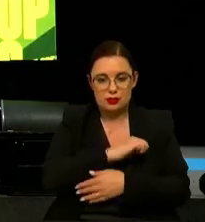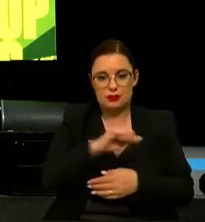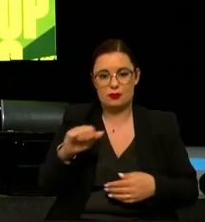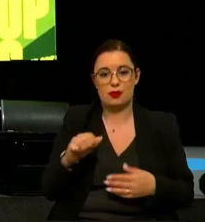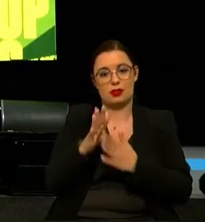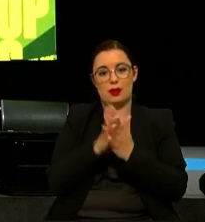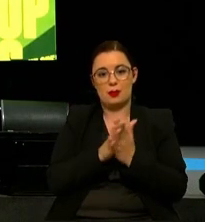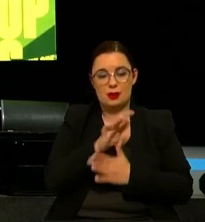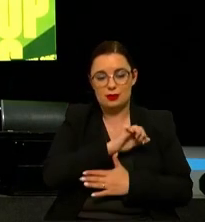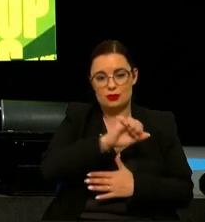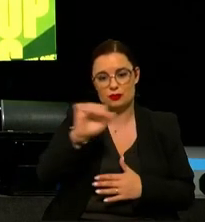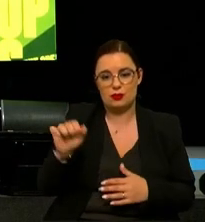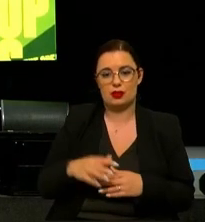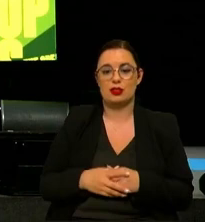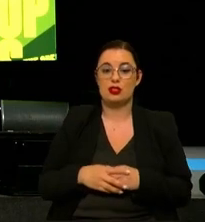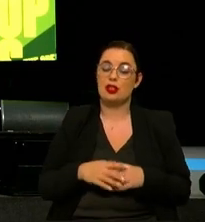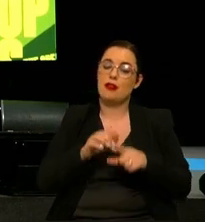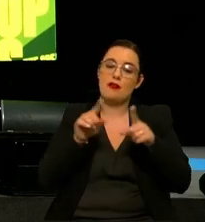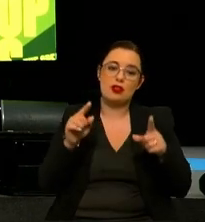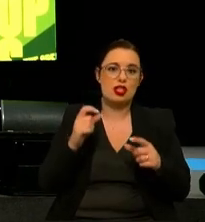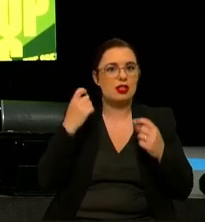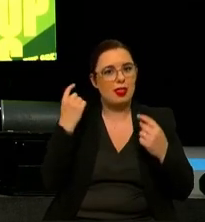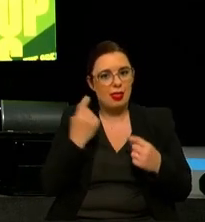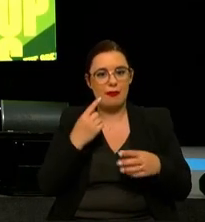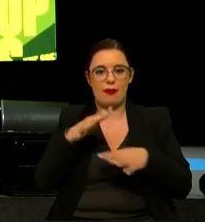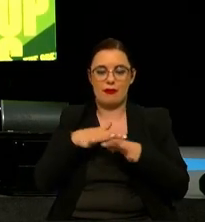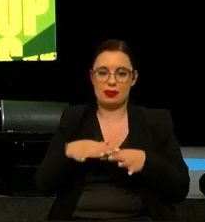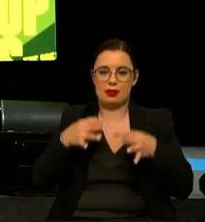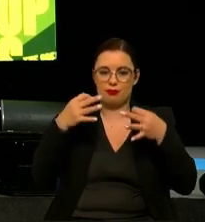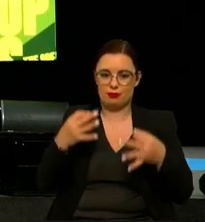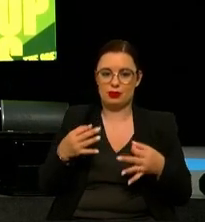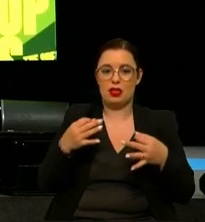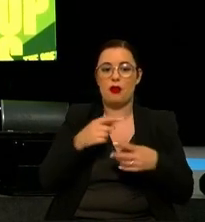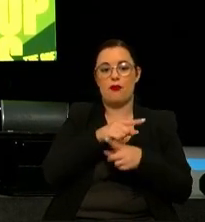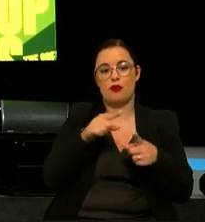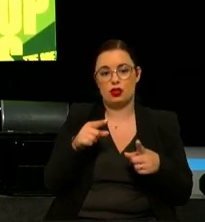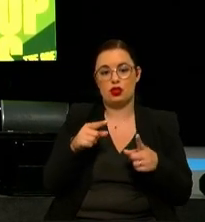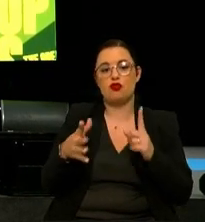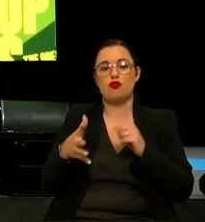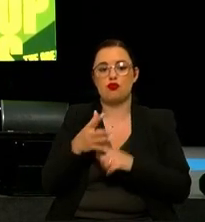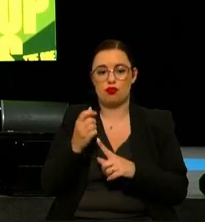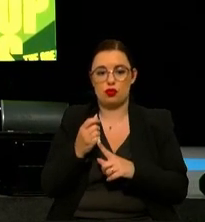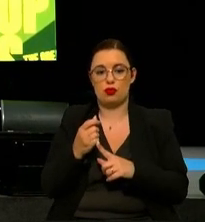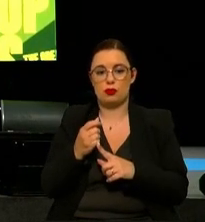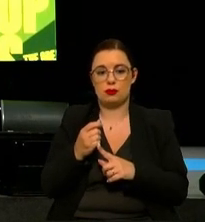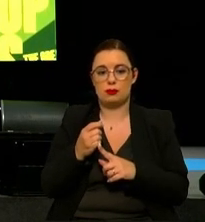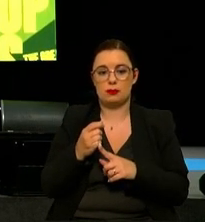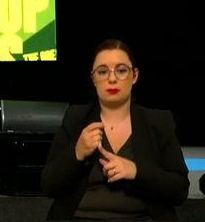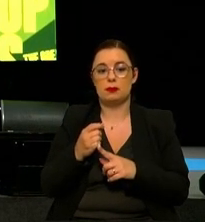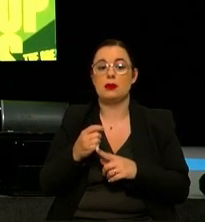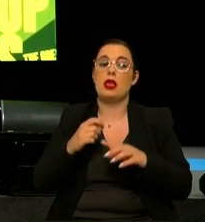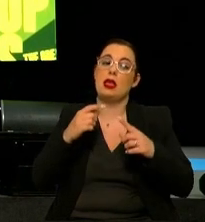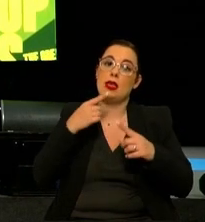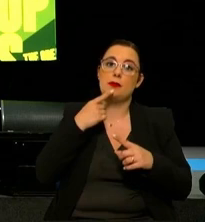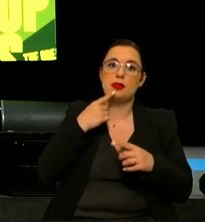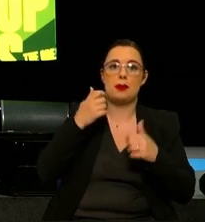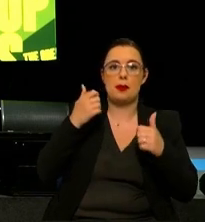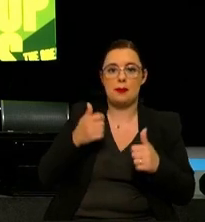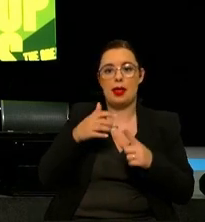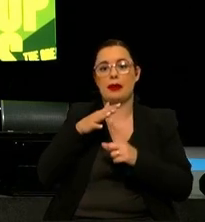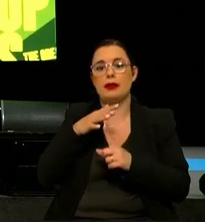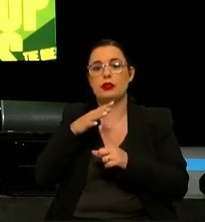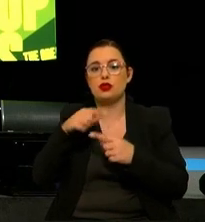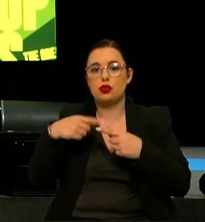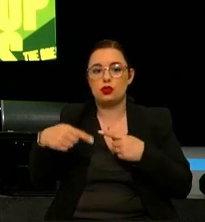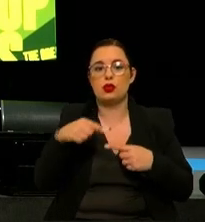your applications. And we are going to have to make sure that we have the right enablement to the people that work in our companies, that they understand the implications